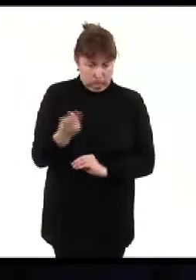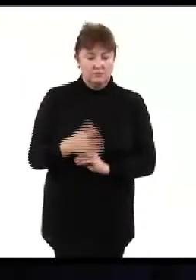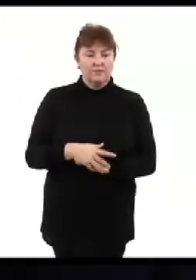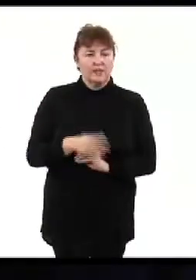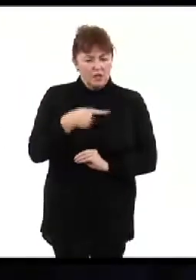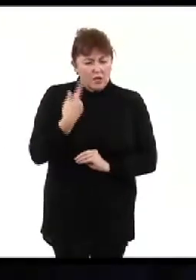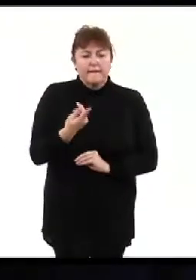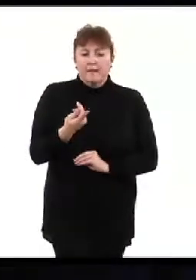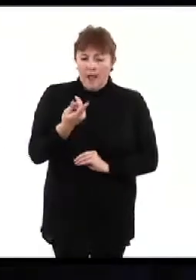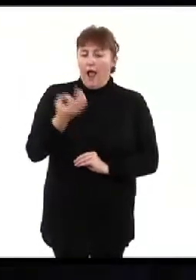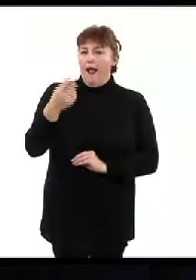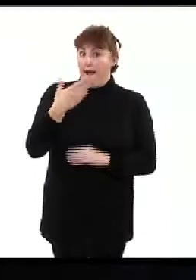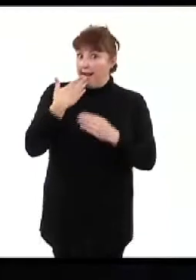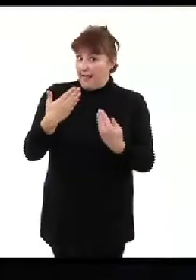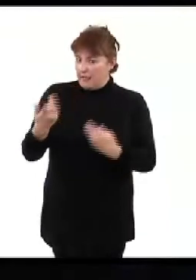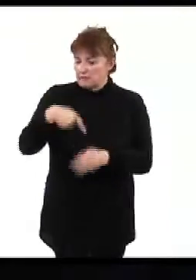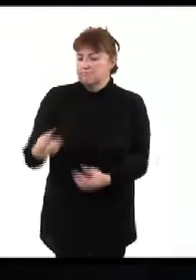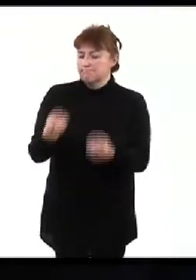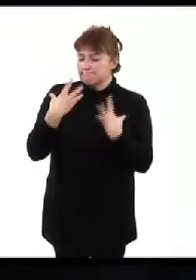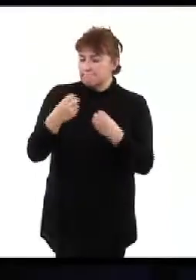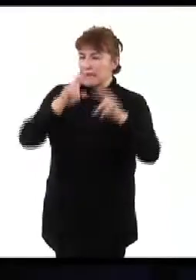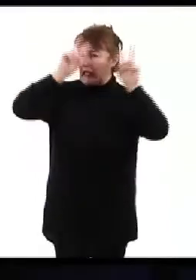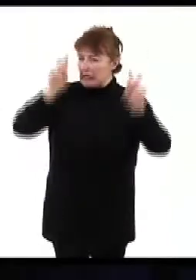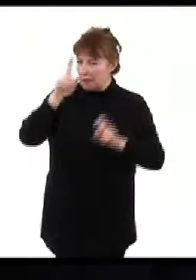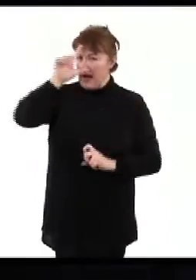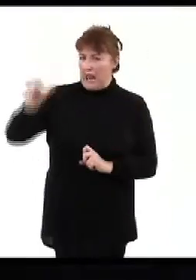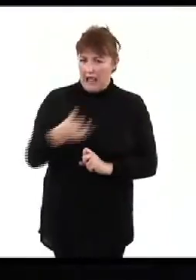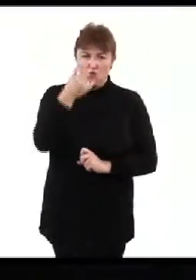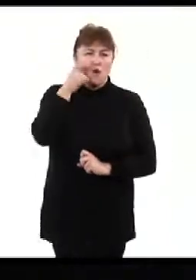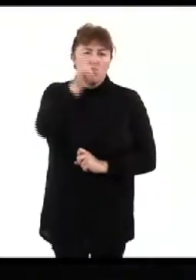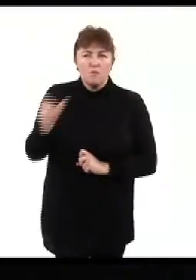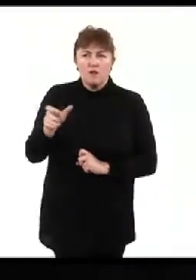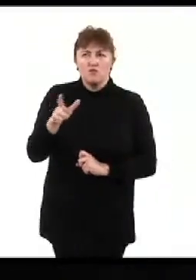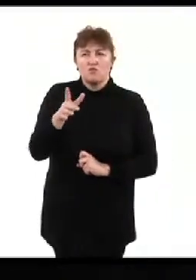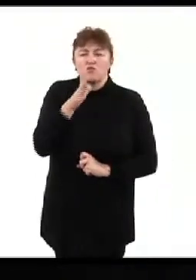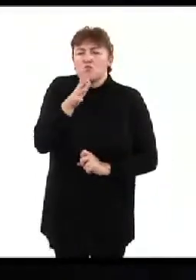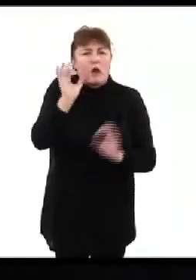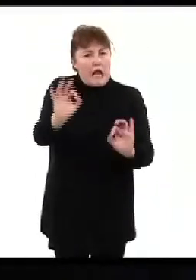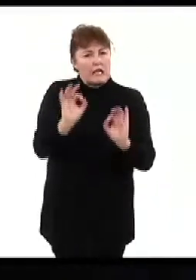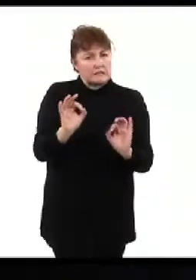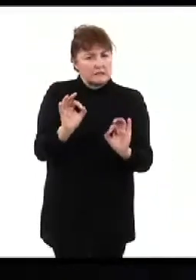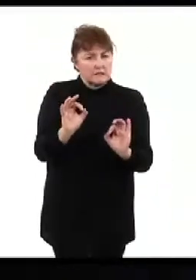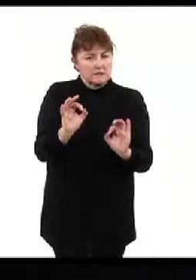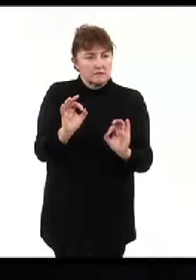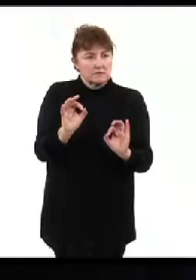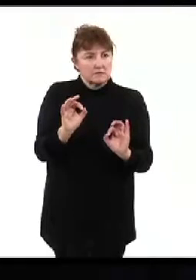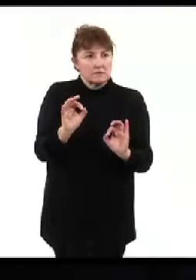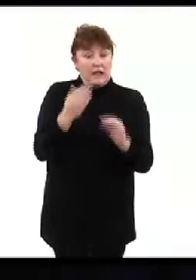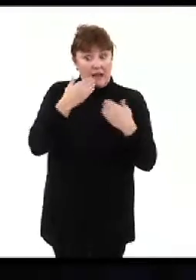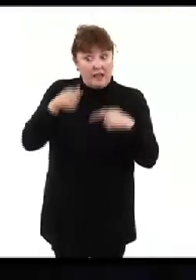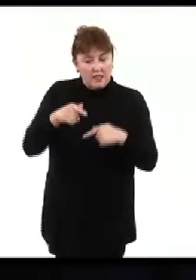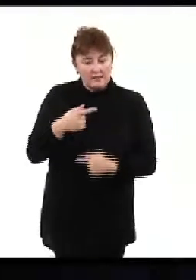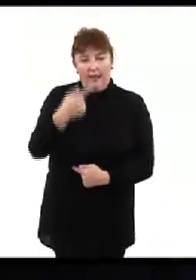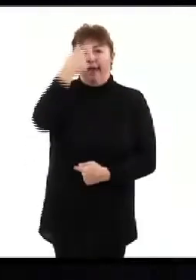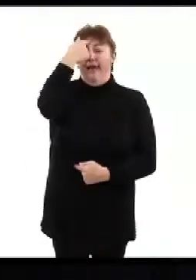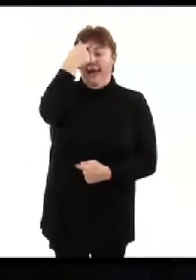to tell us about human language, why the way it is. They can tell us a lot about brain organization